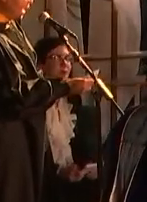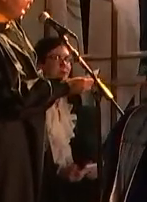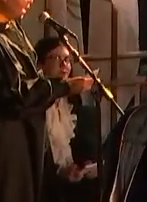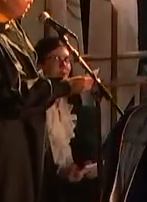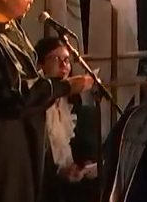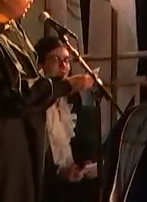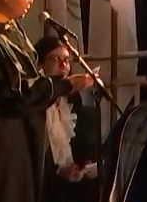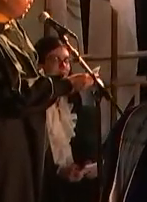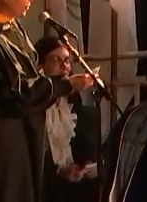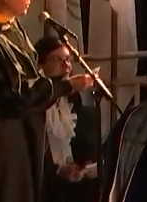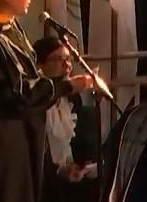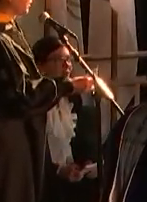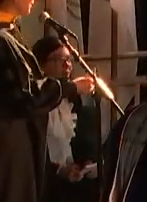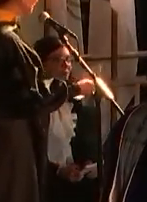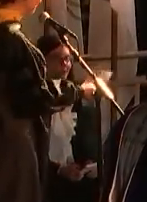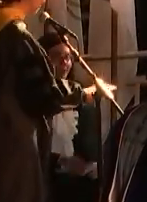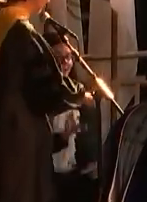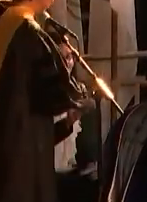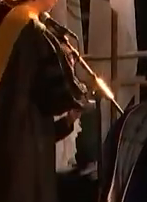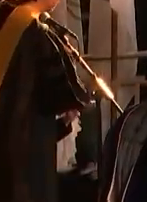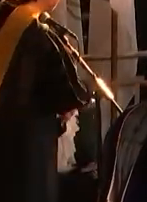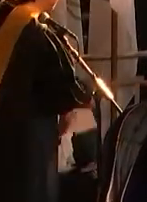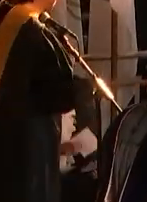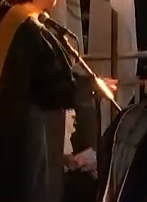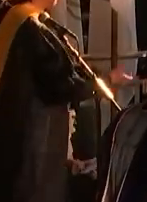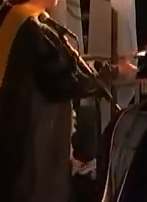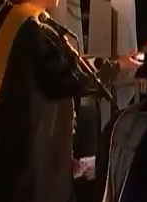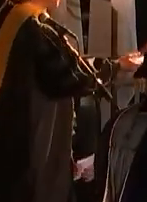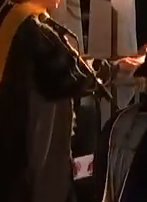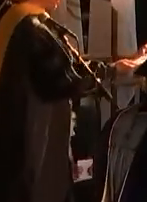Tabitha Ann Medeiros.